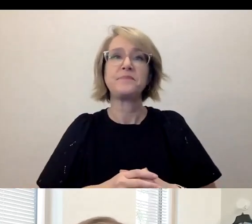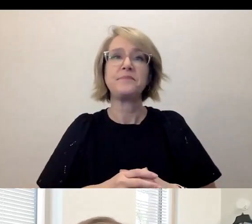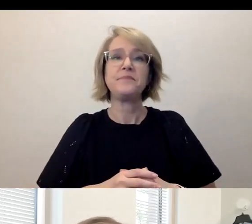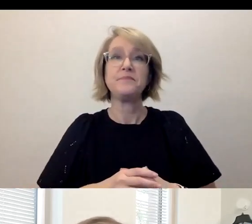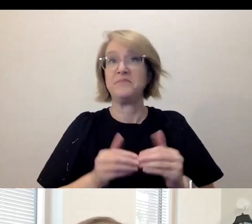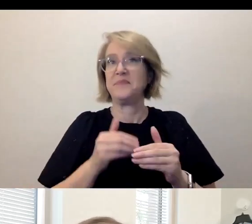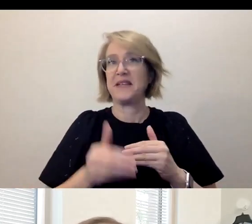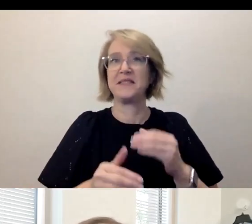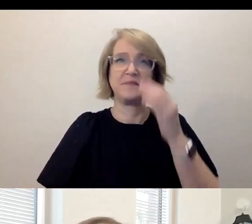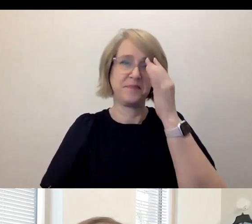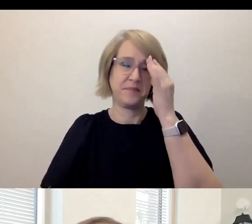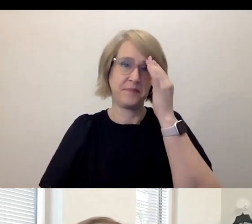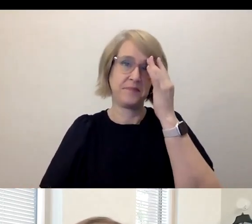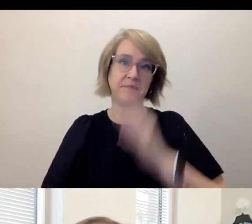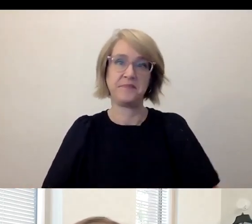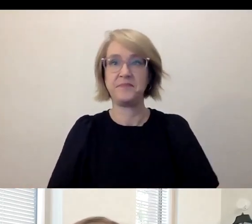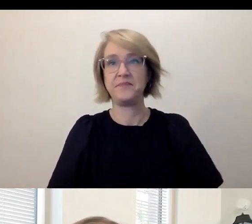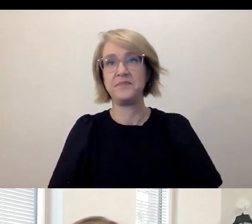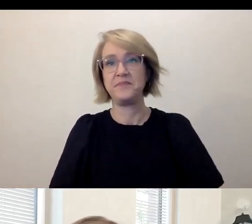Next slide, please.